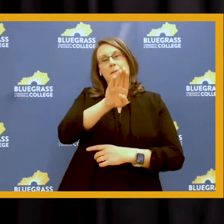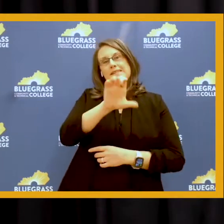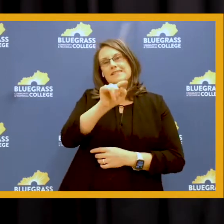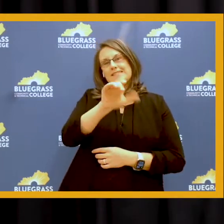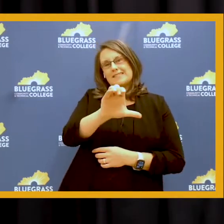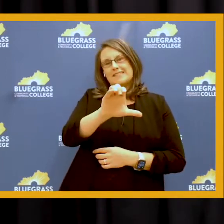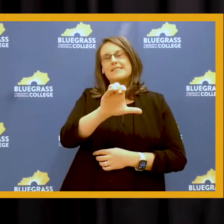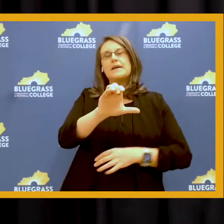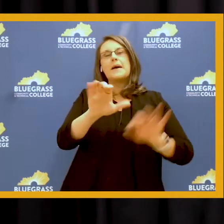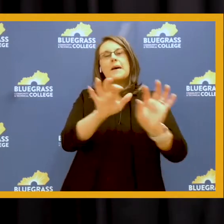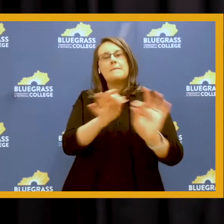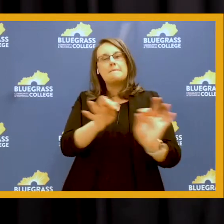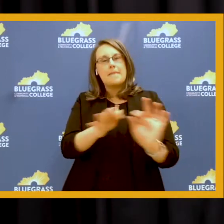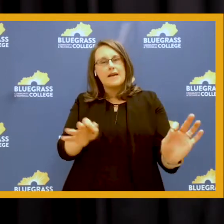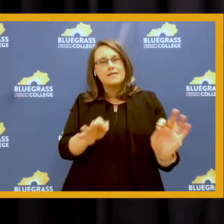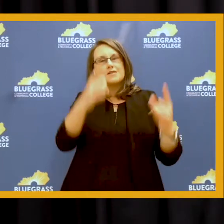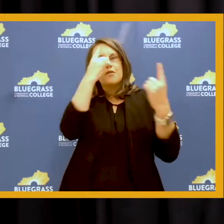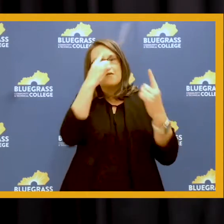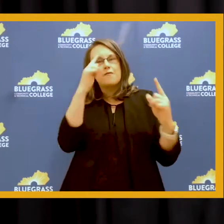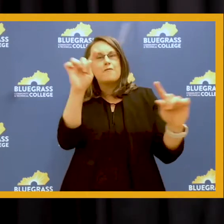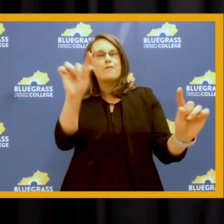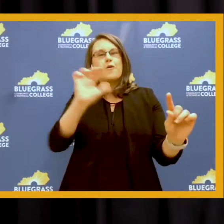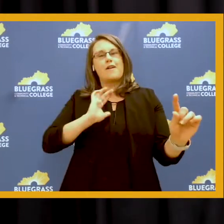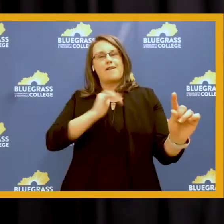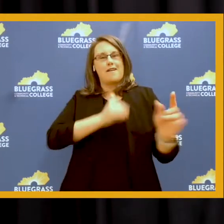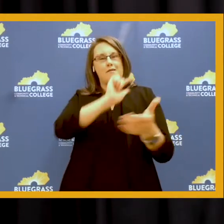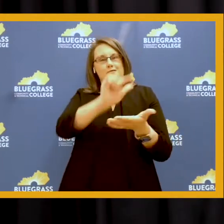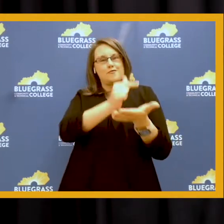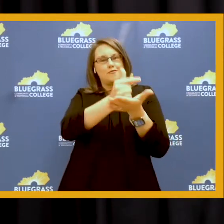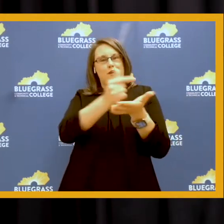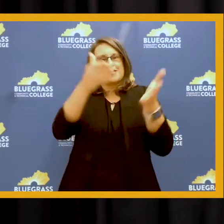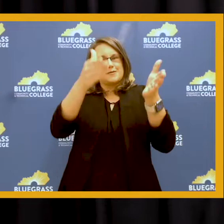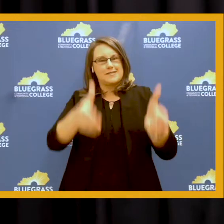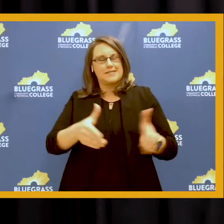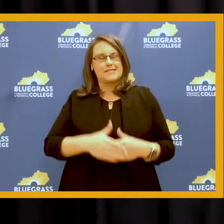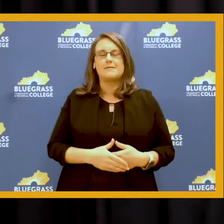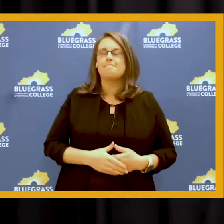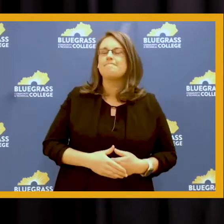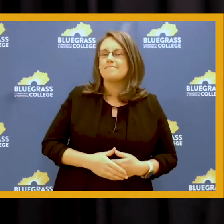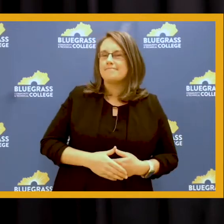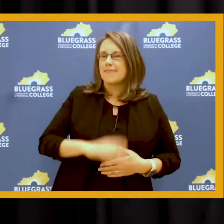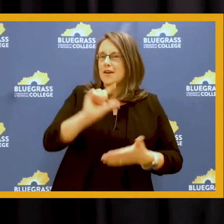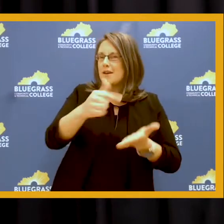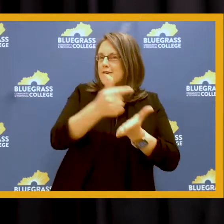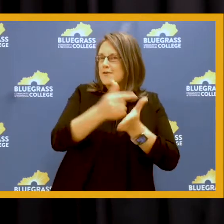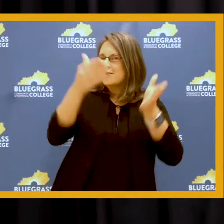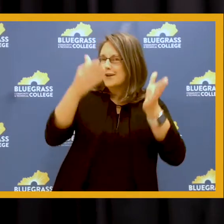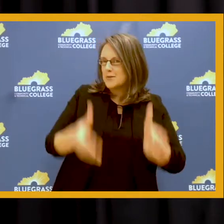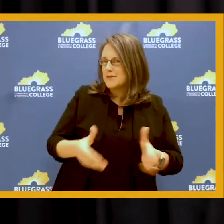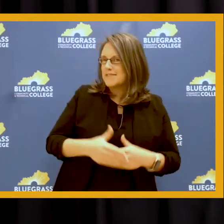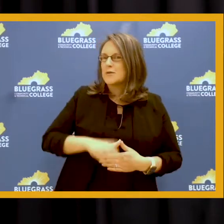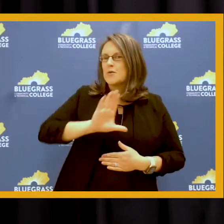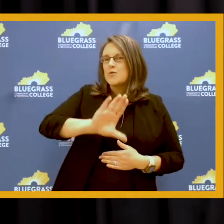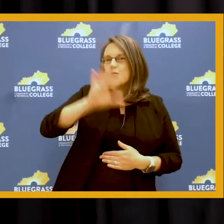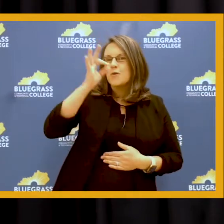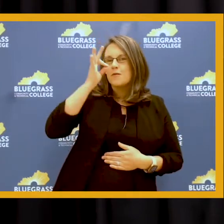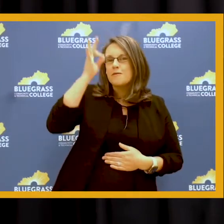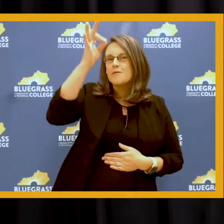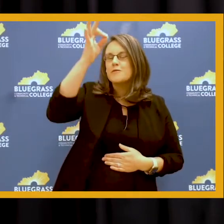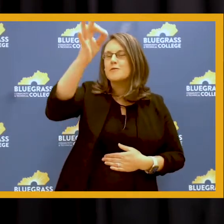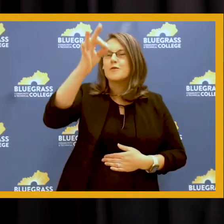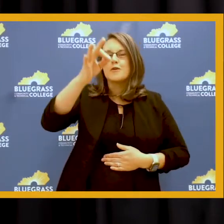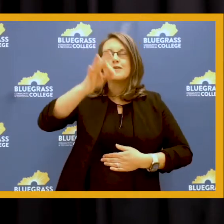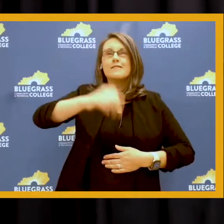Technical College, a message for our graduates. Dear graduates, your future